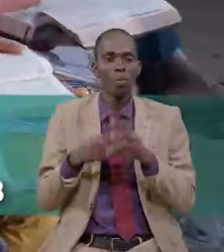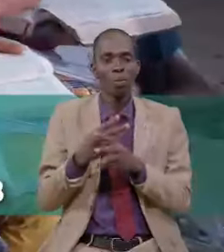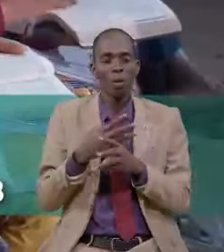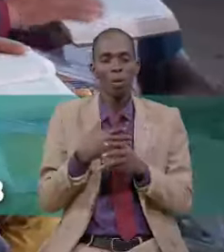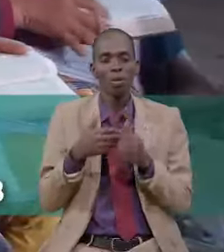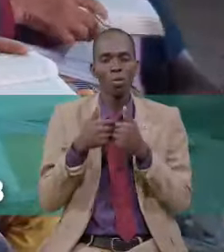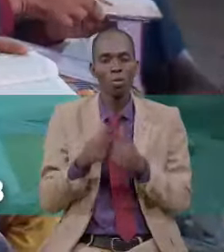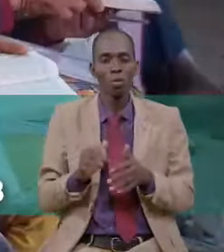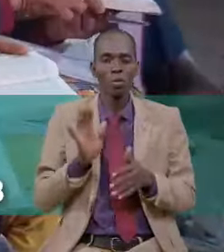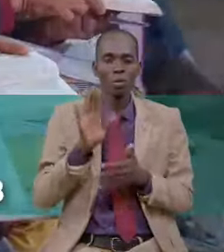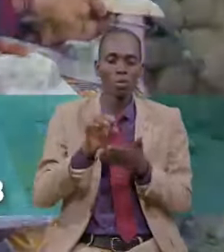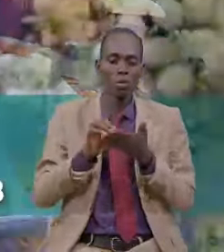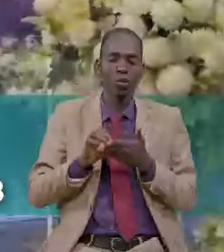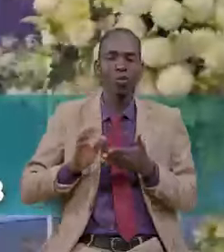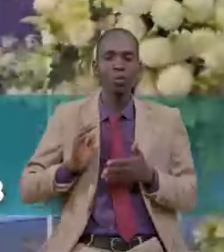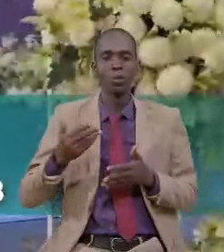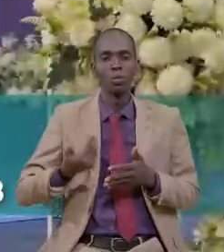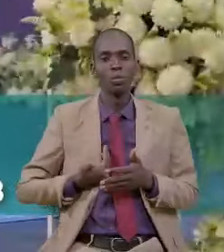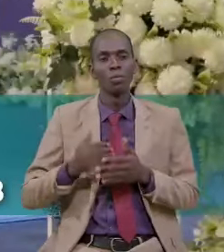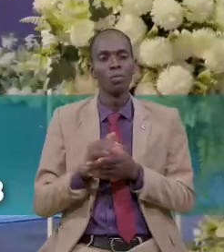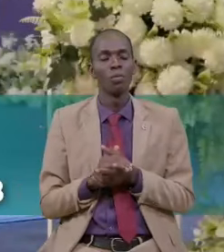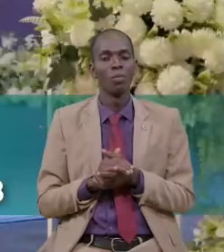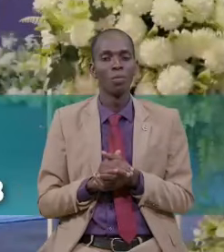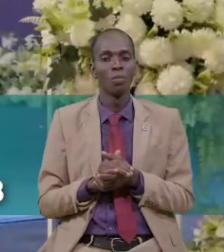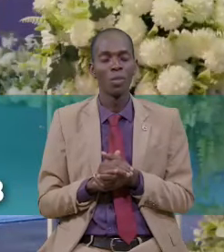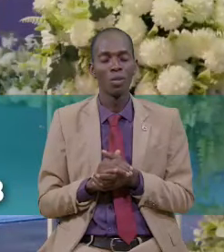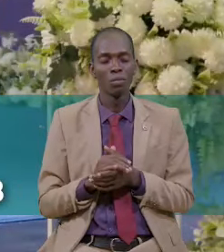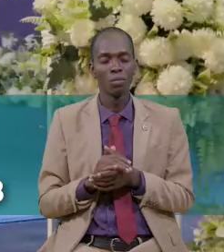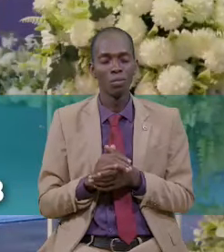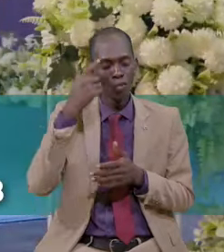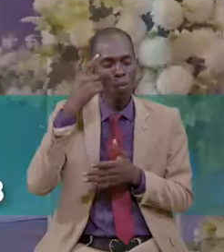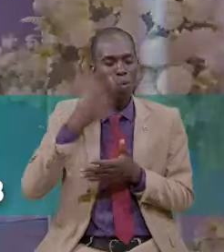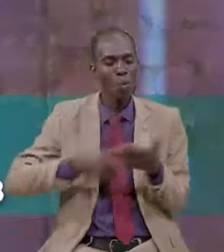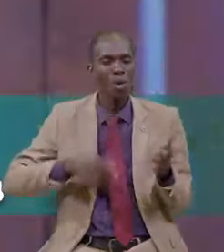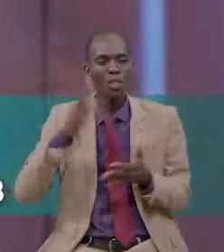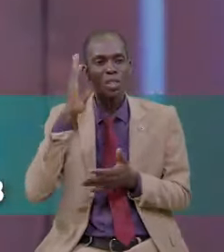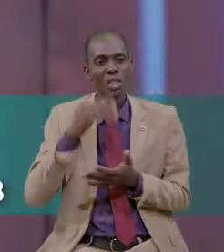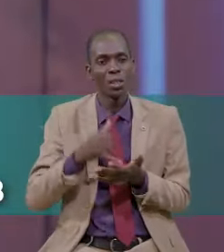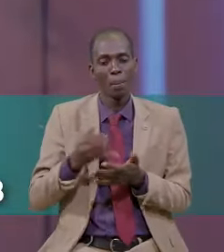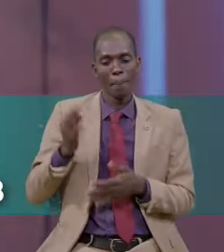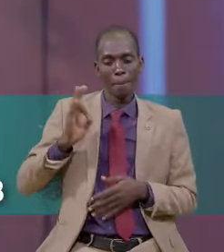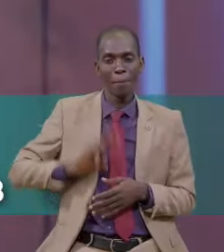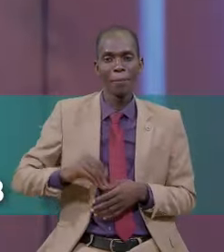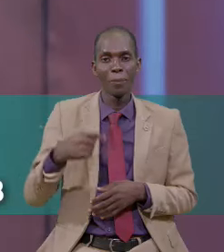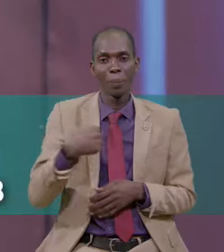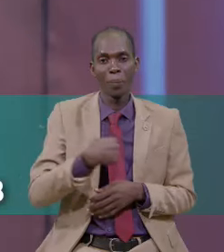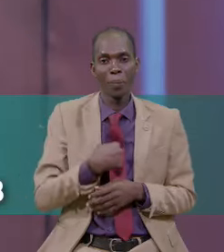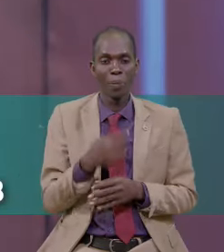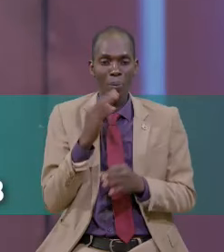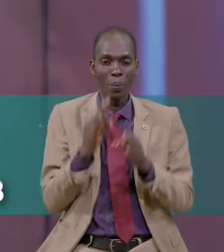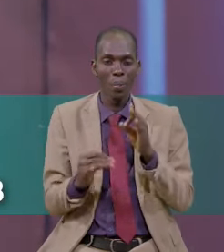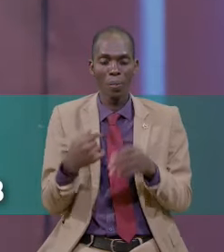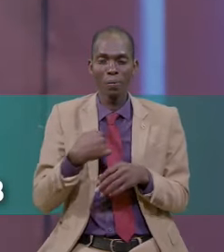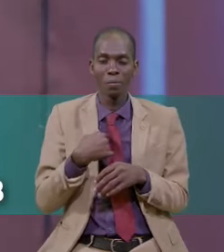For what shall it profit me if I gain the